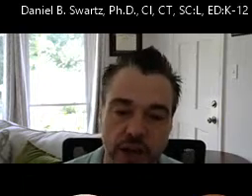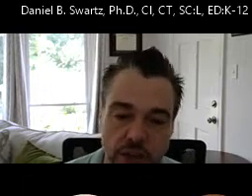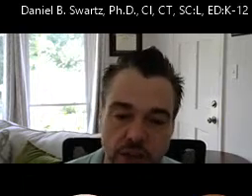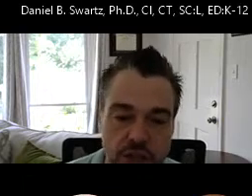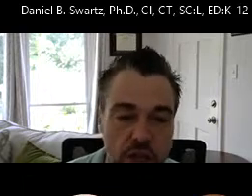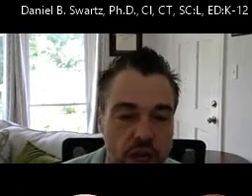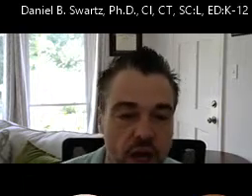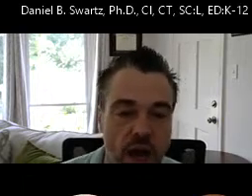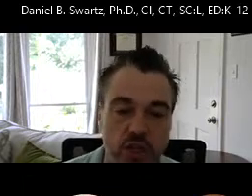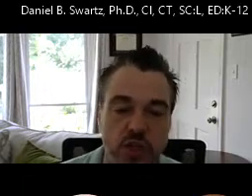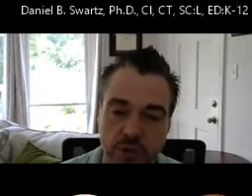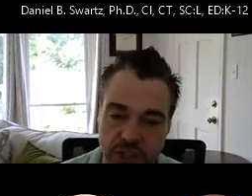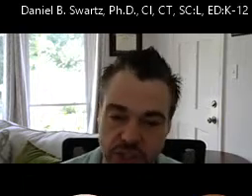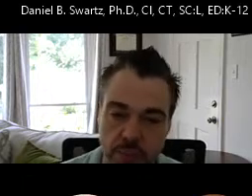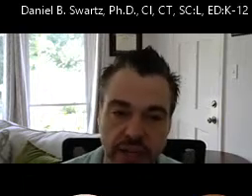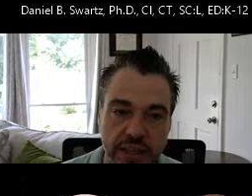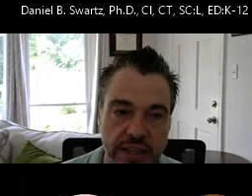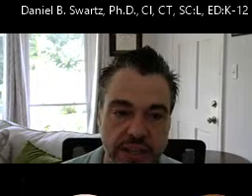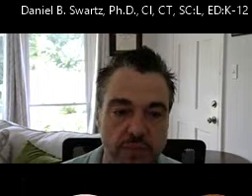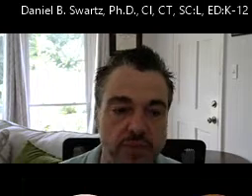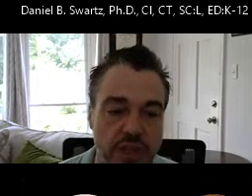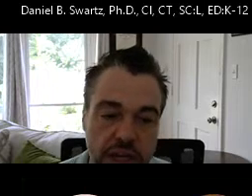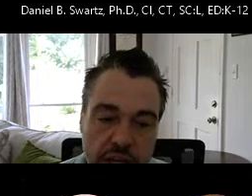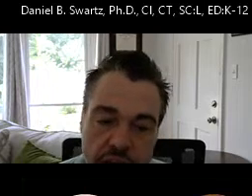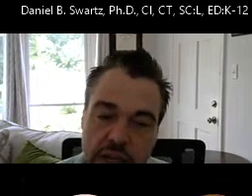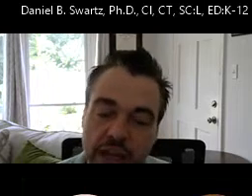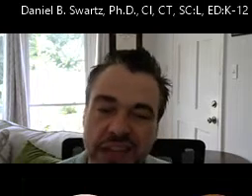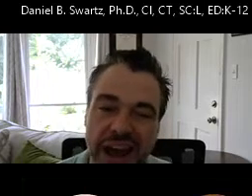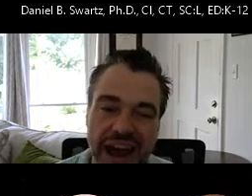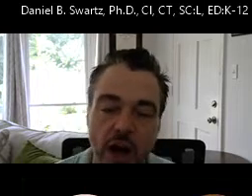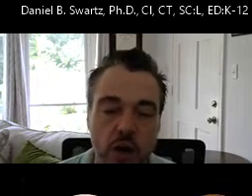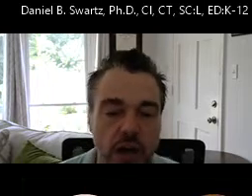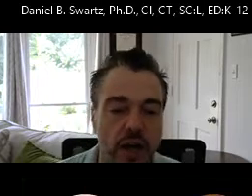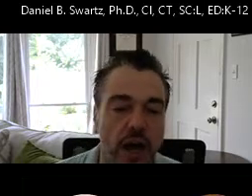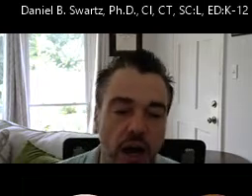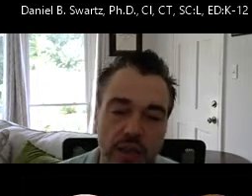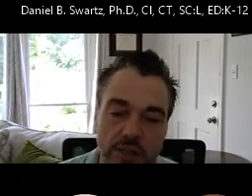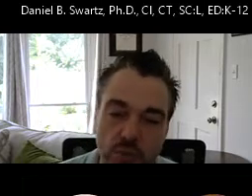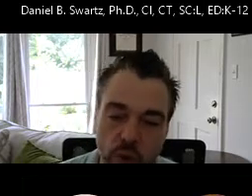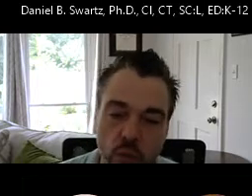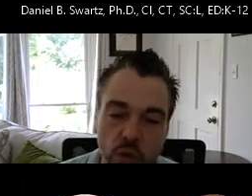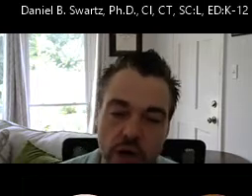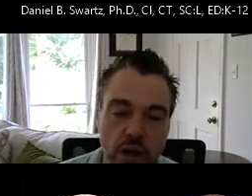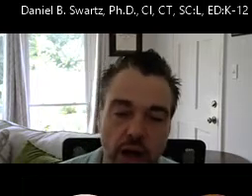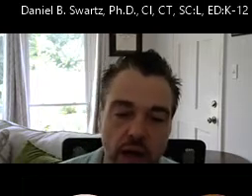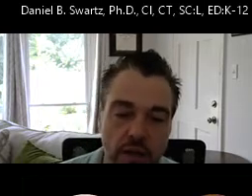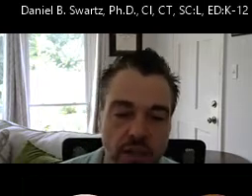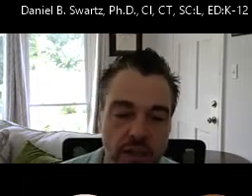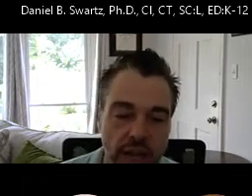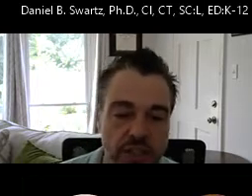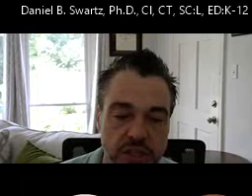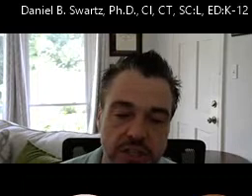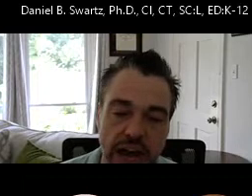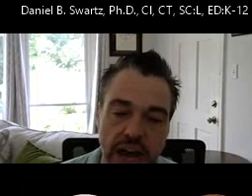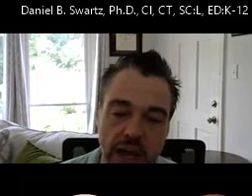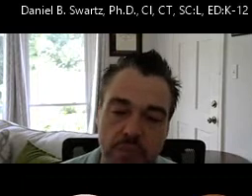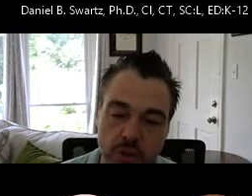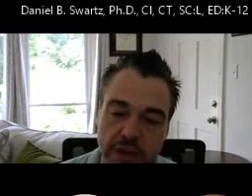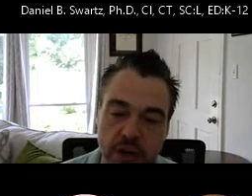and contractors, should participate in the time study. And then how? We will